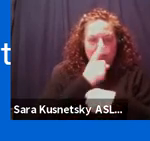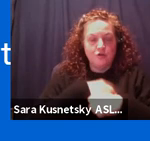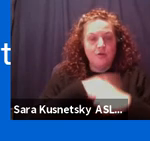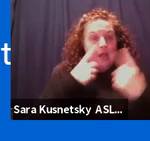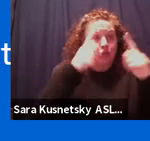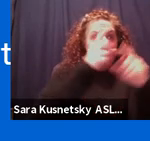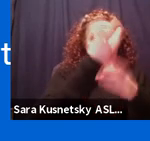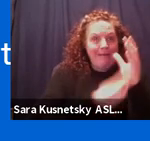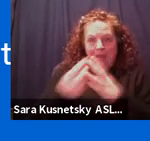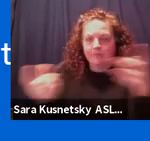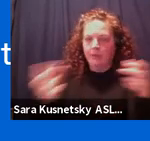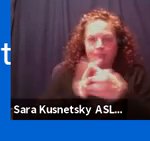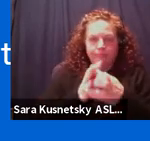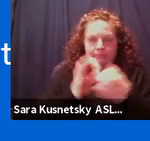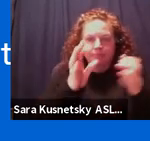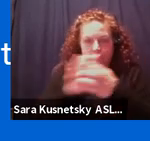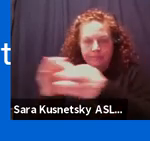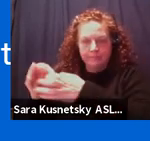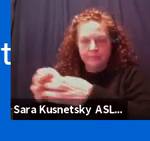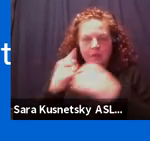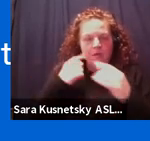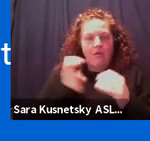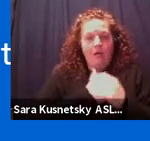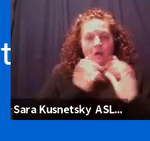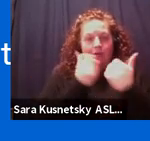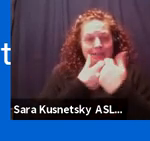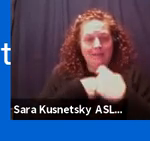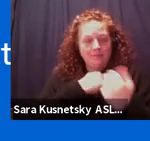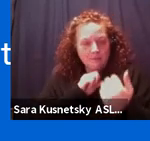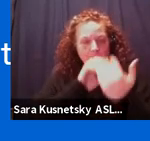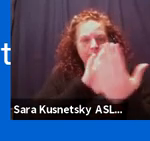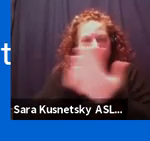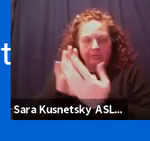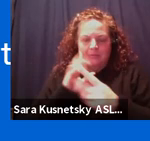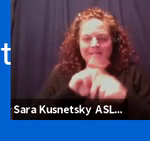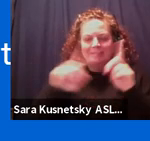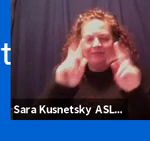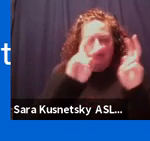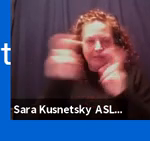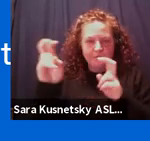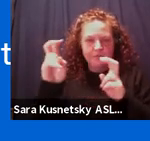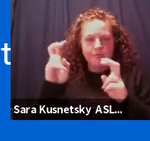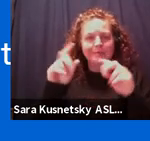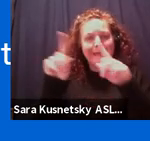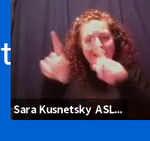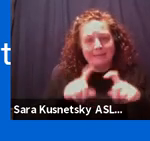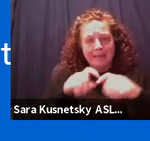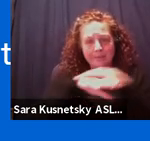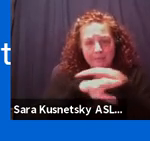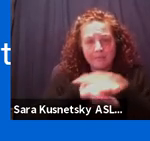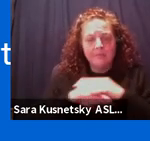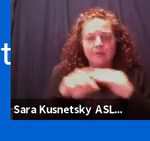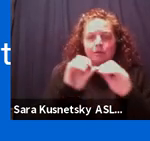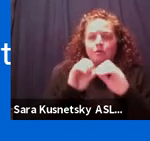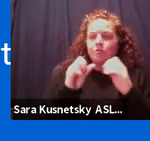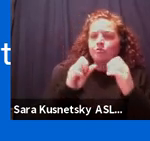We will continue to challenge our team to address a number of issues related to exam school access, social justice and restorative